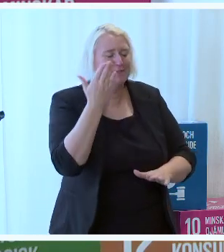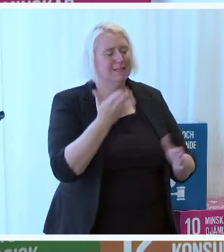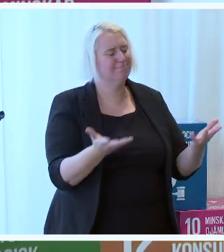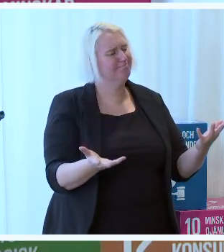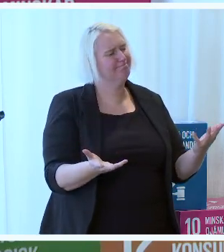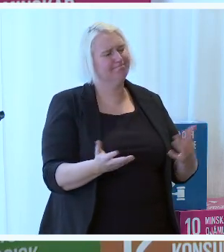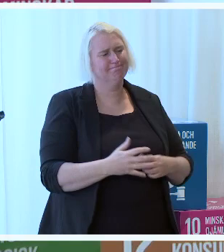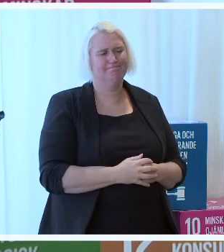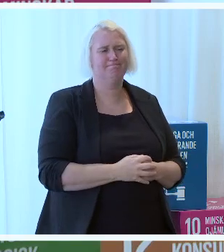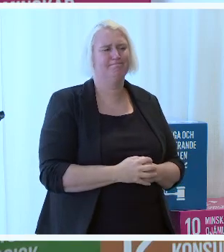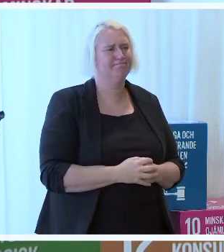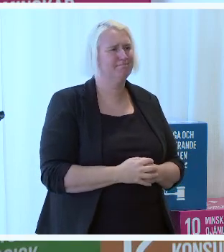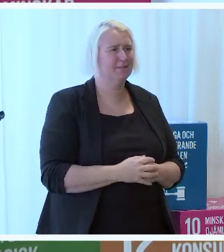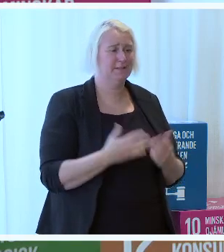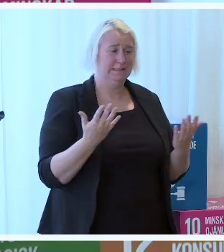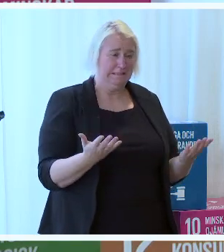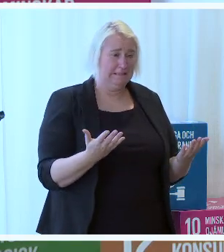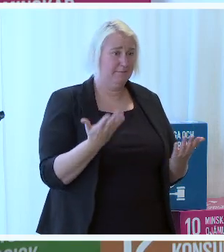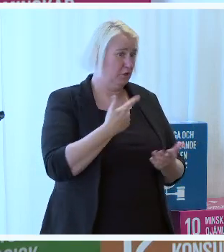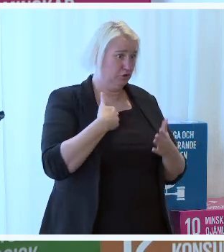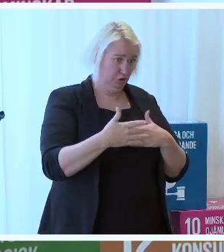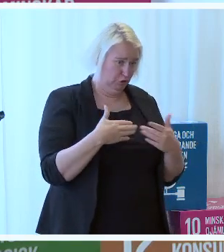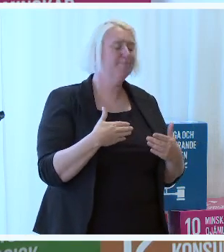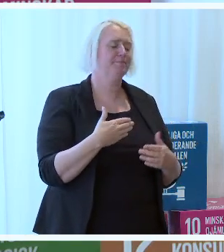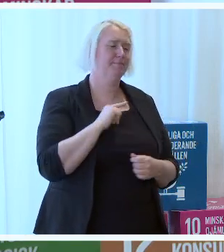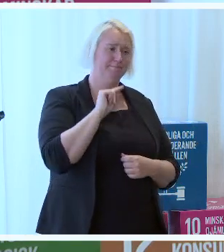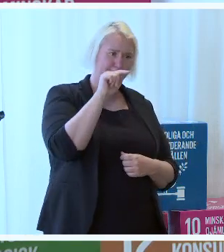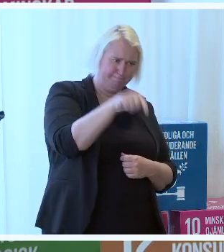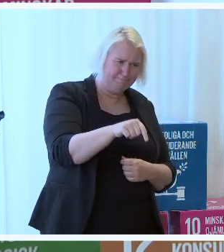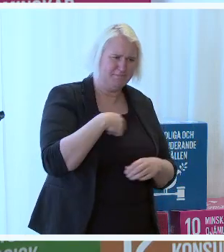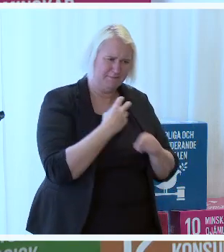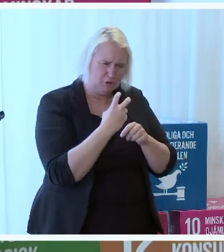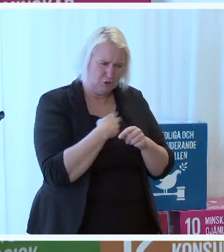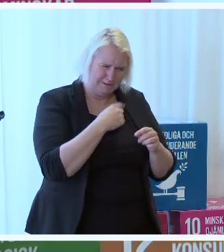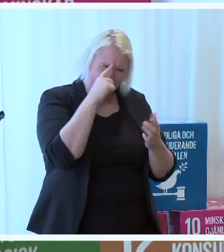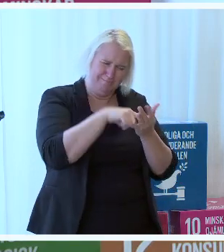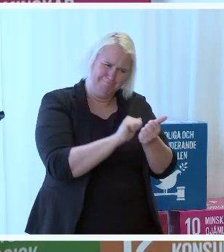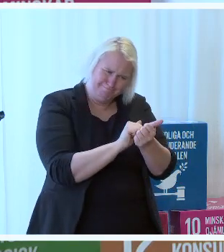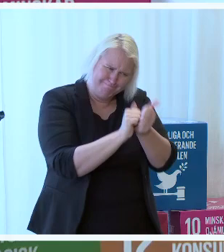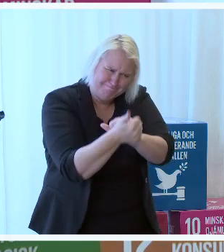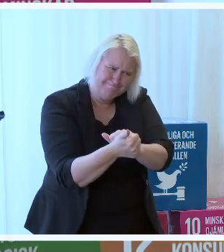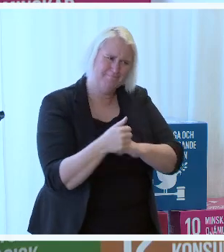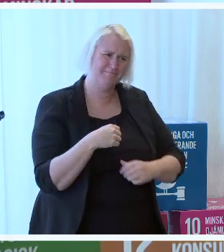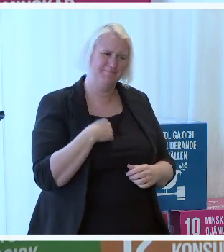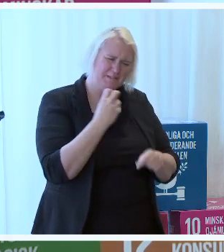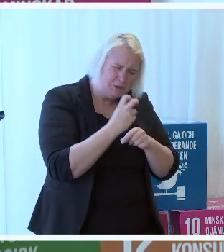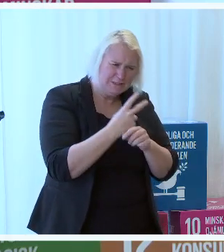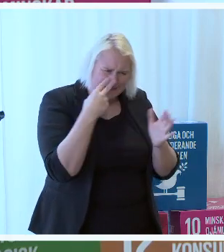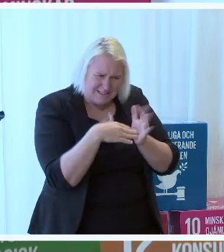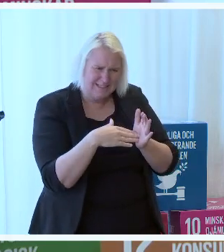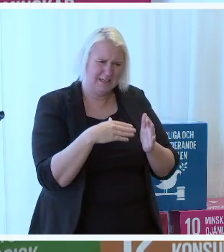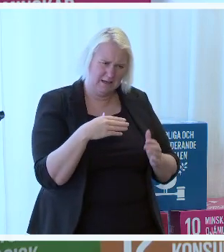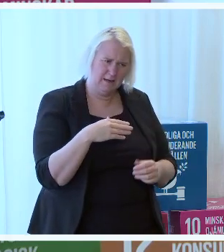do? We are here, and we will make. We are here to make change, and we have responsibility, and we have to make sure that women